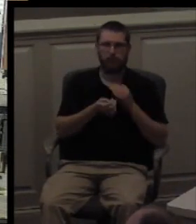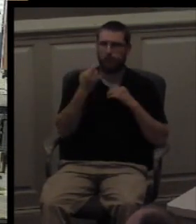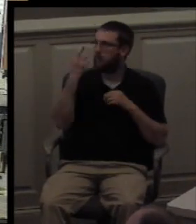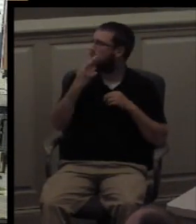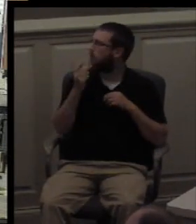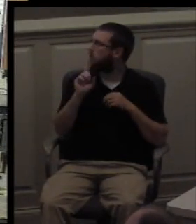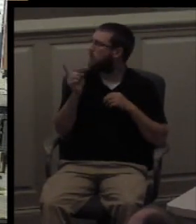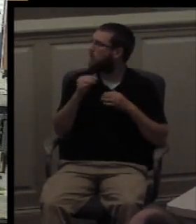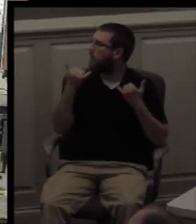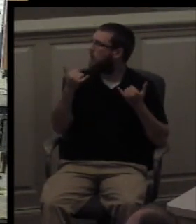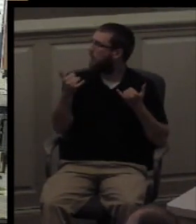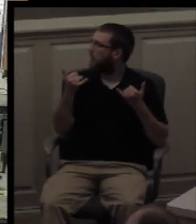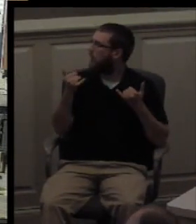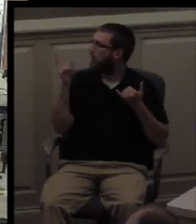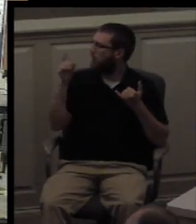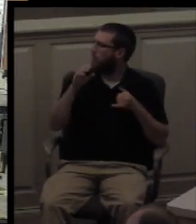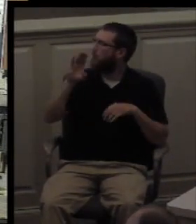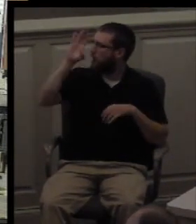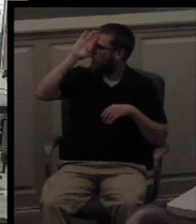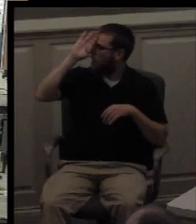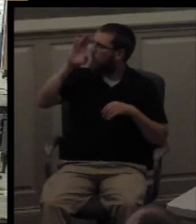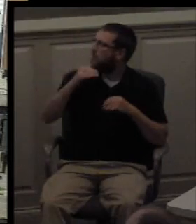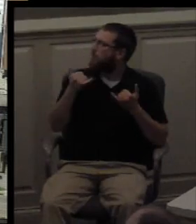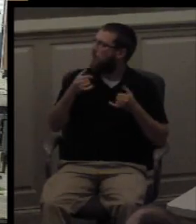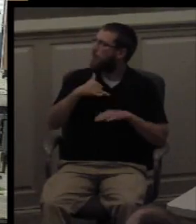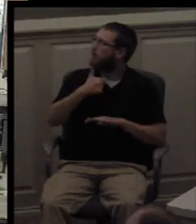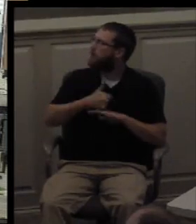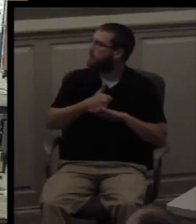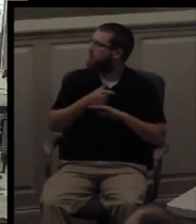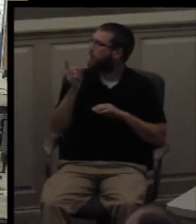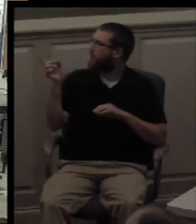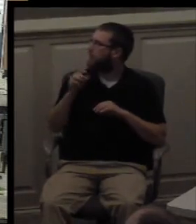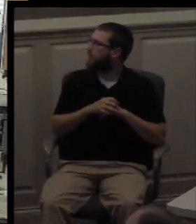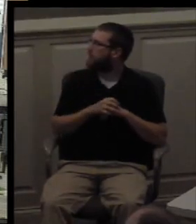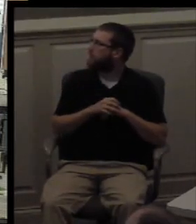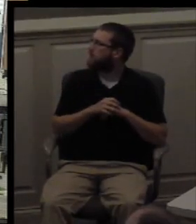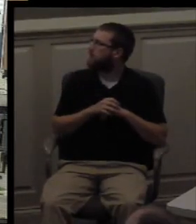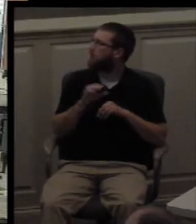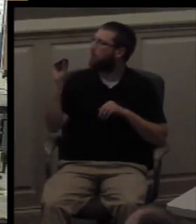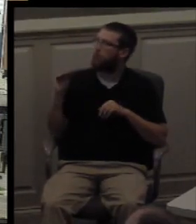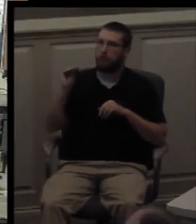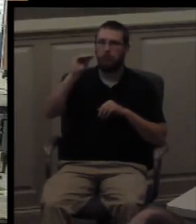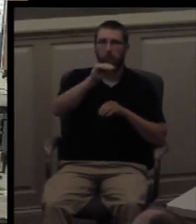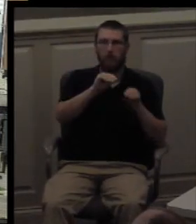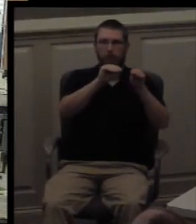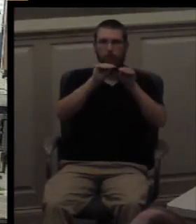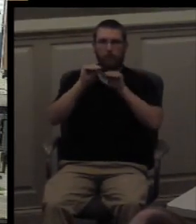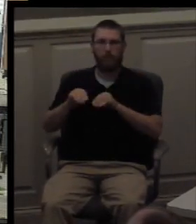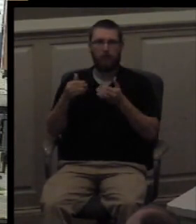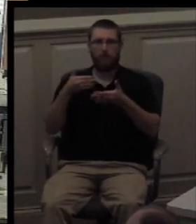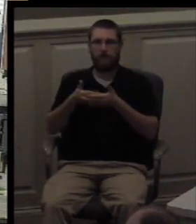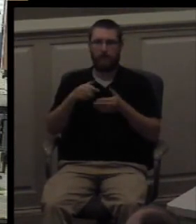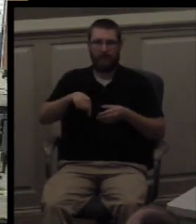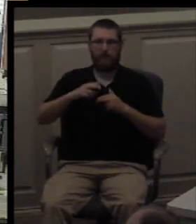are today. There's the existing fire station, and we decided to move across the street next to this